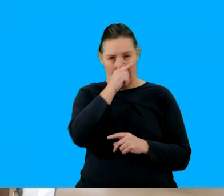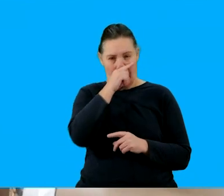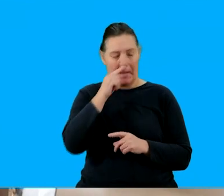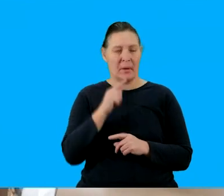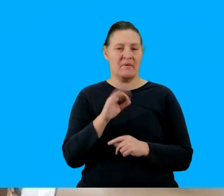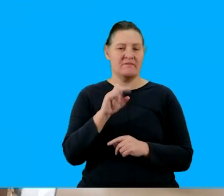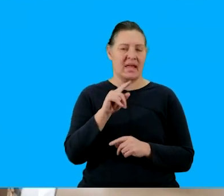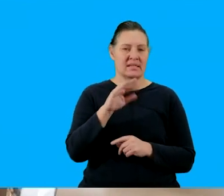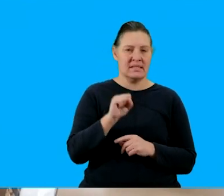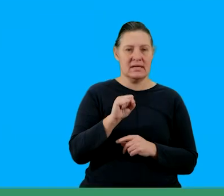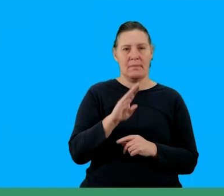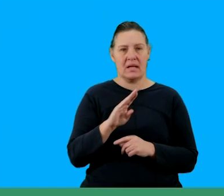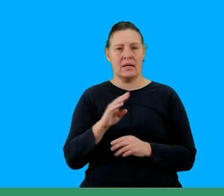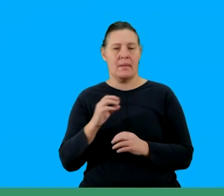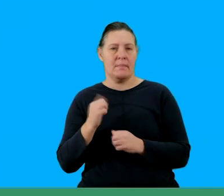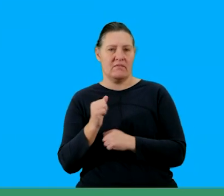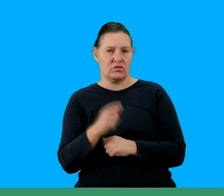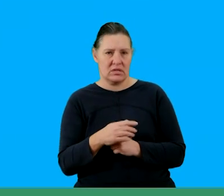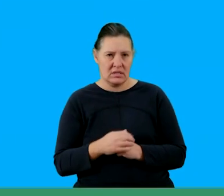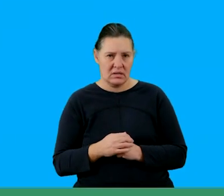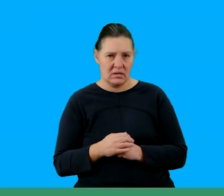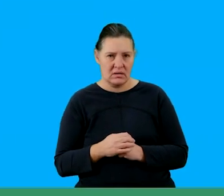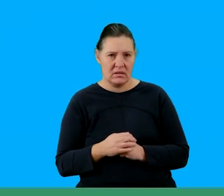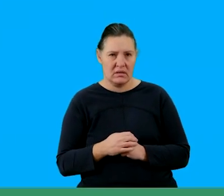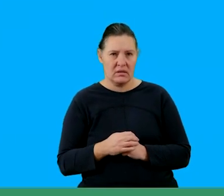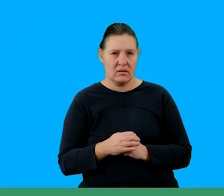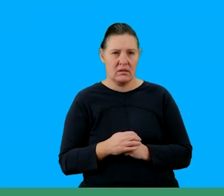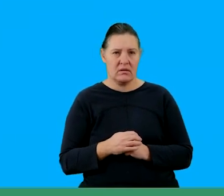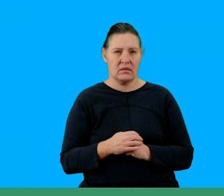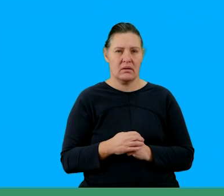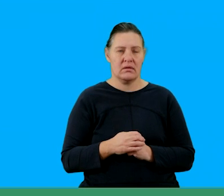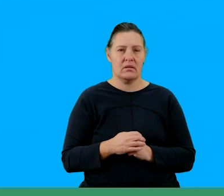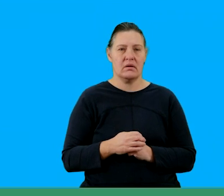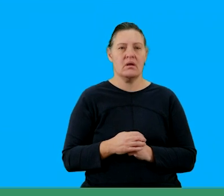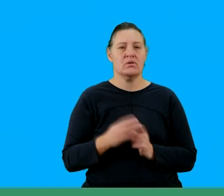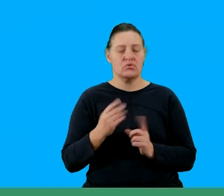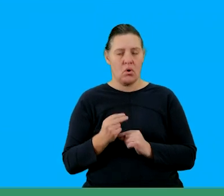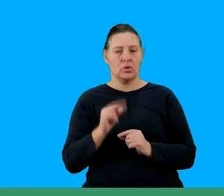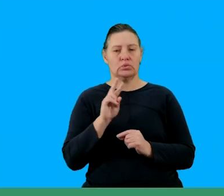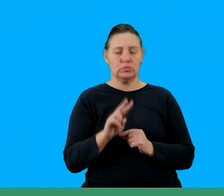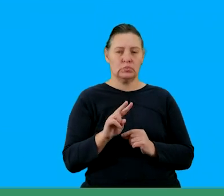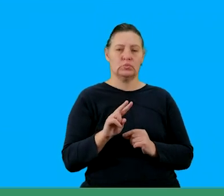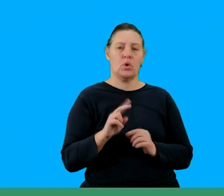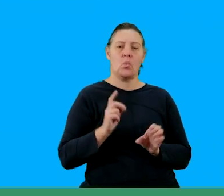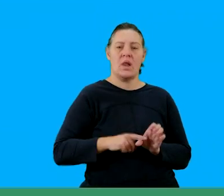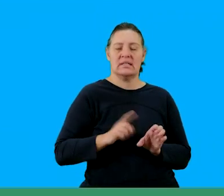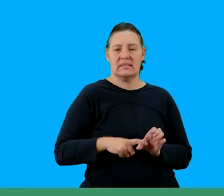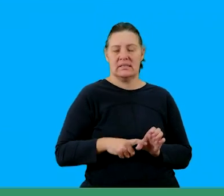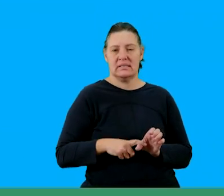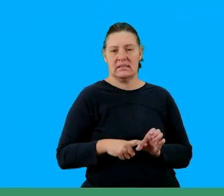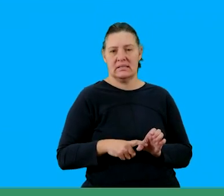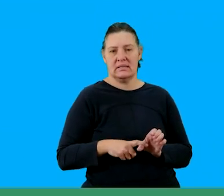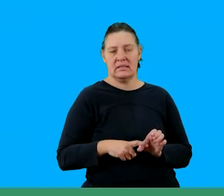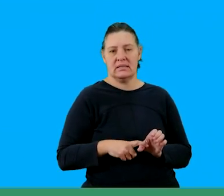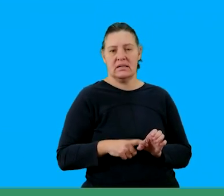Fancy Bag Manufacturer. The question expects us to identify the 2 quality concepts